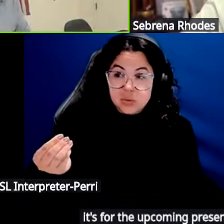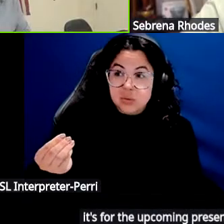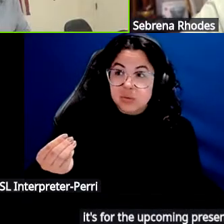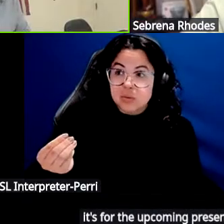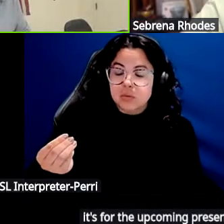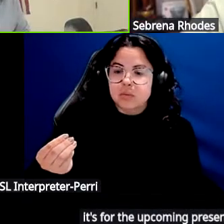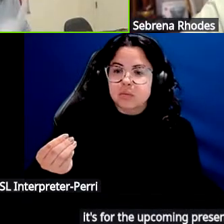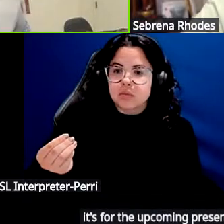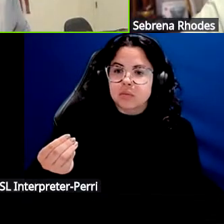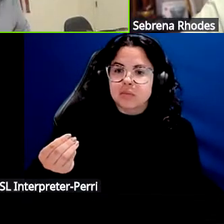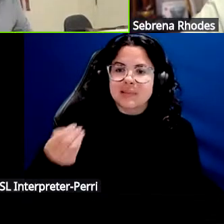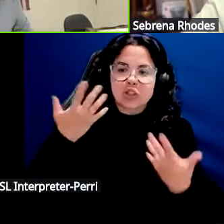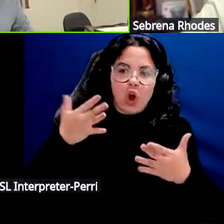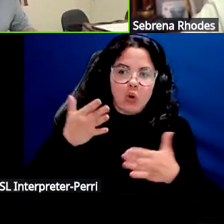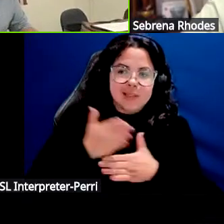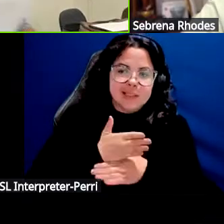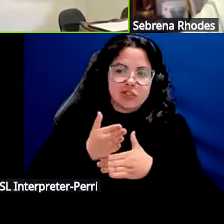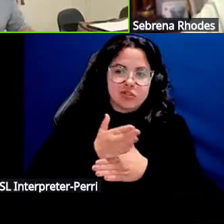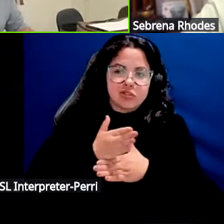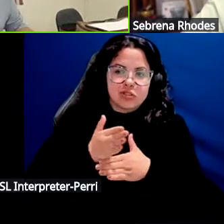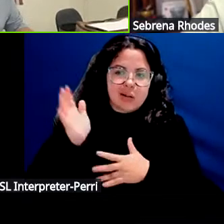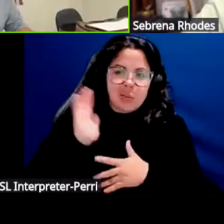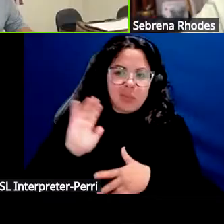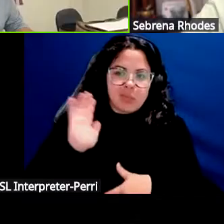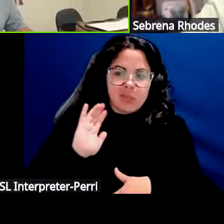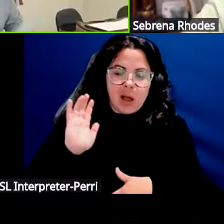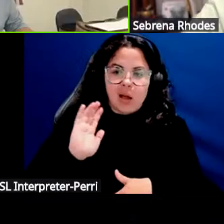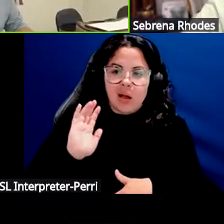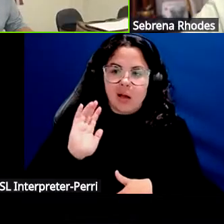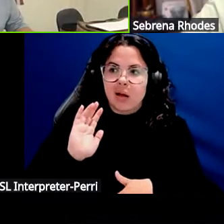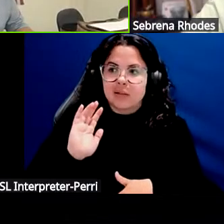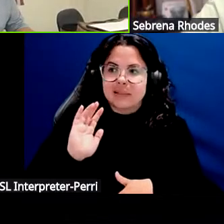are materials that he's already shared with us in past presentations, and he had